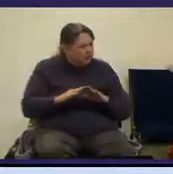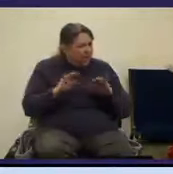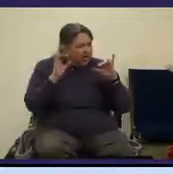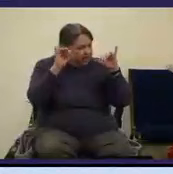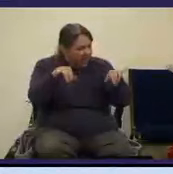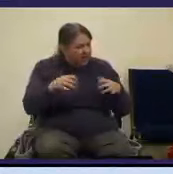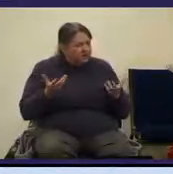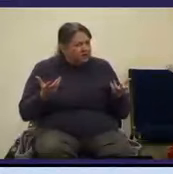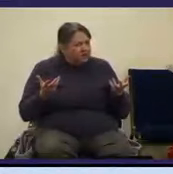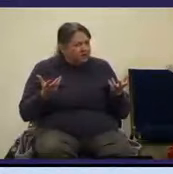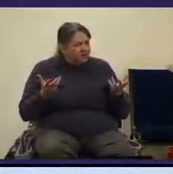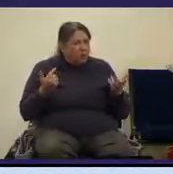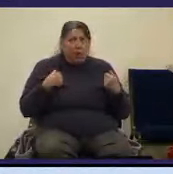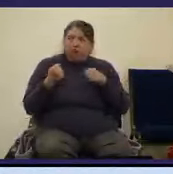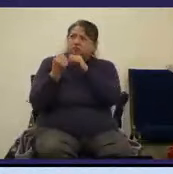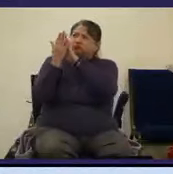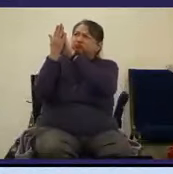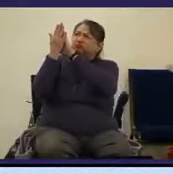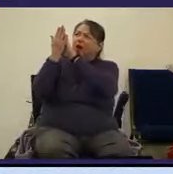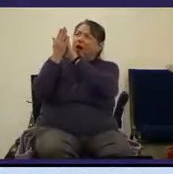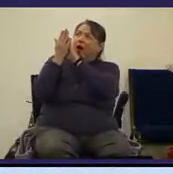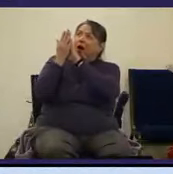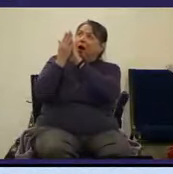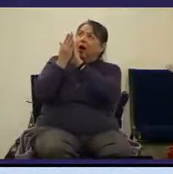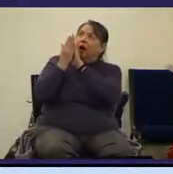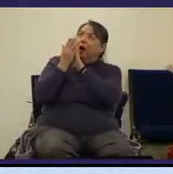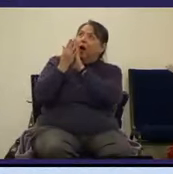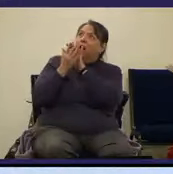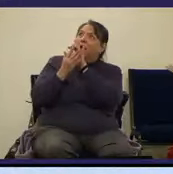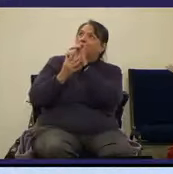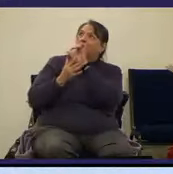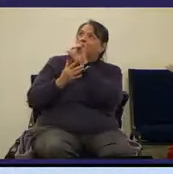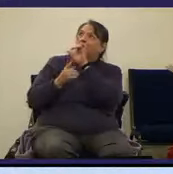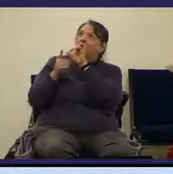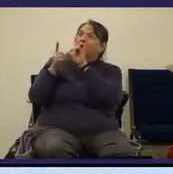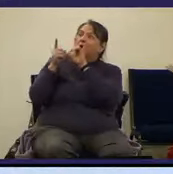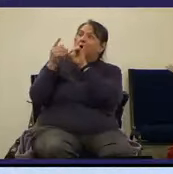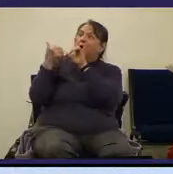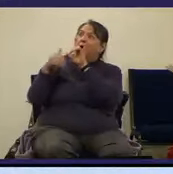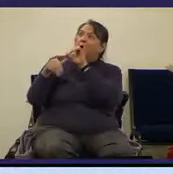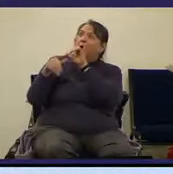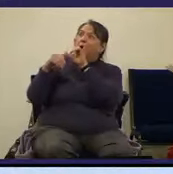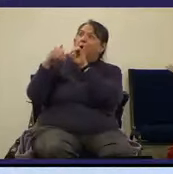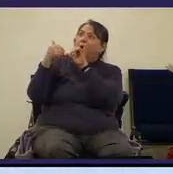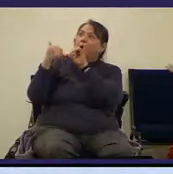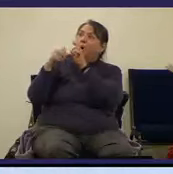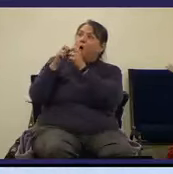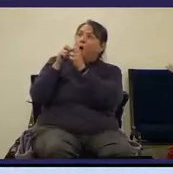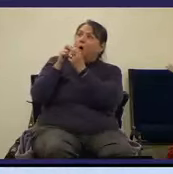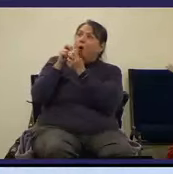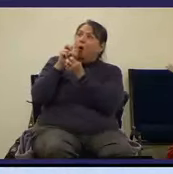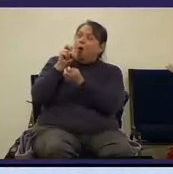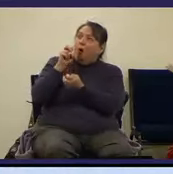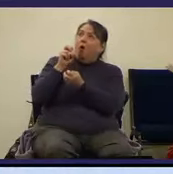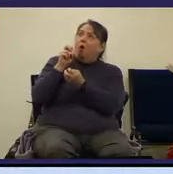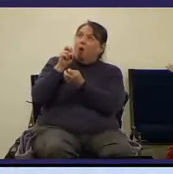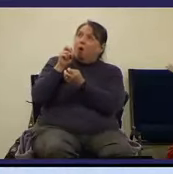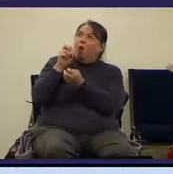that encounter with the divine presence of God himself, it's something you don't want to let go